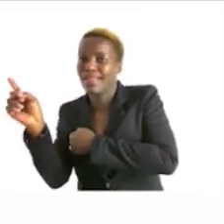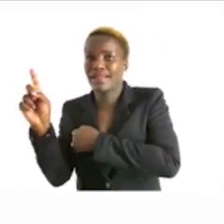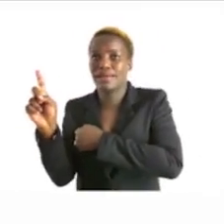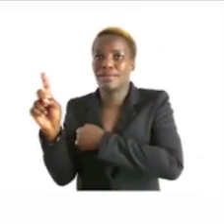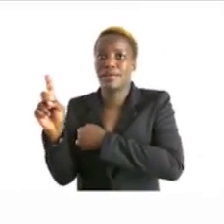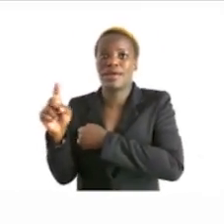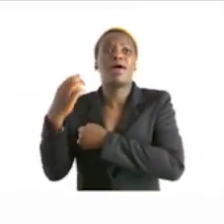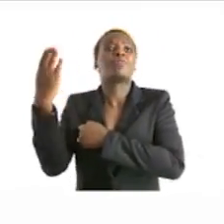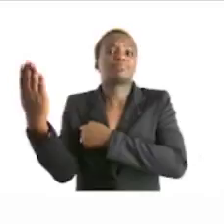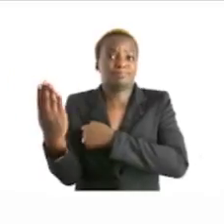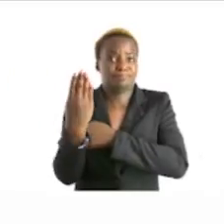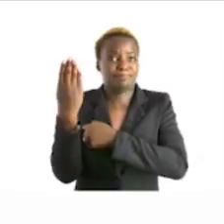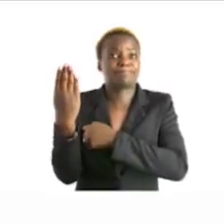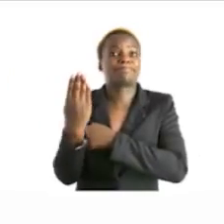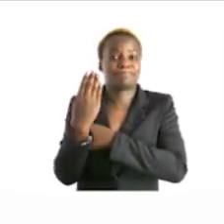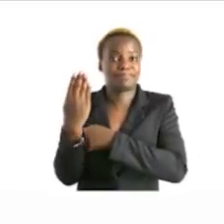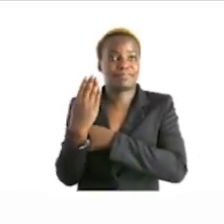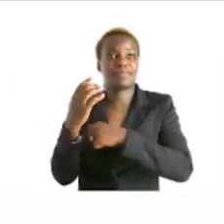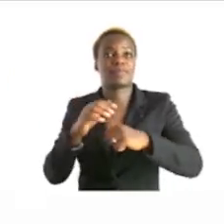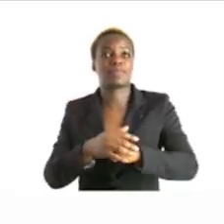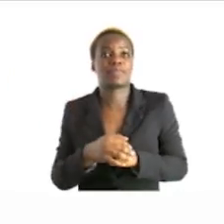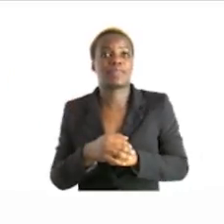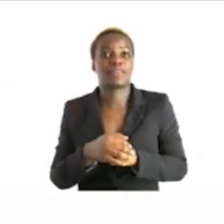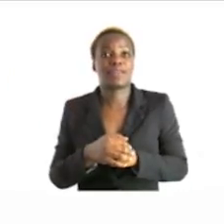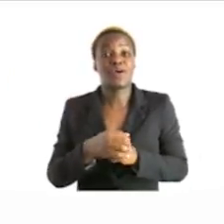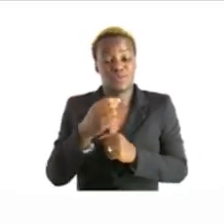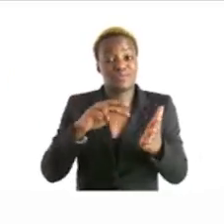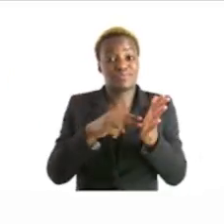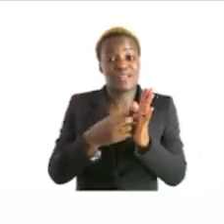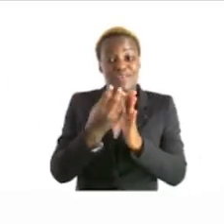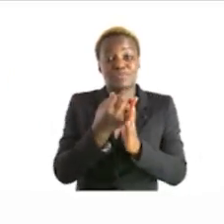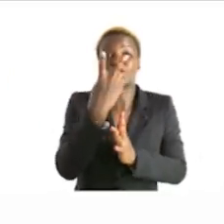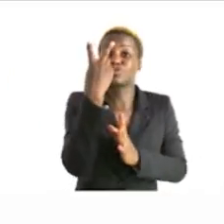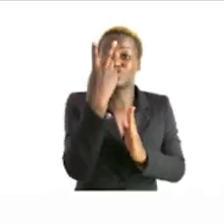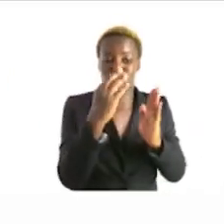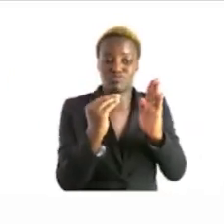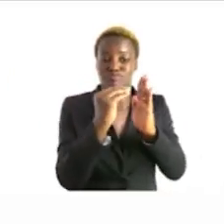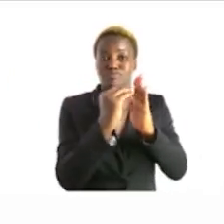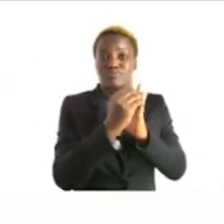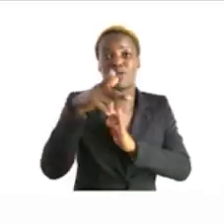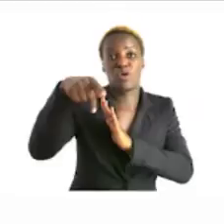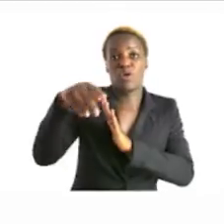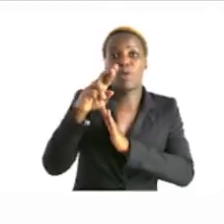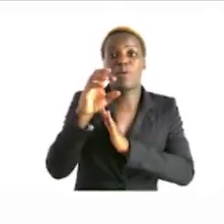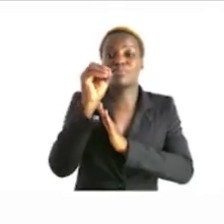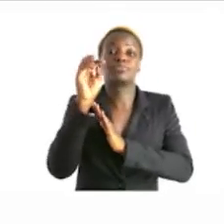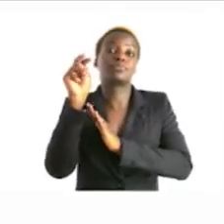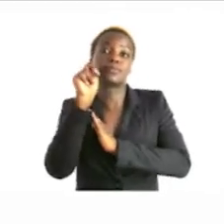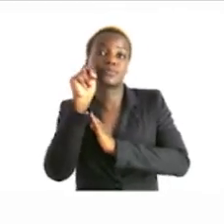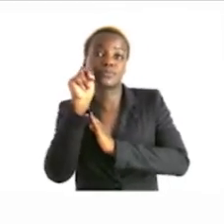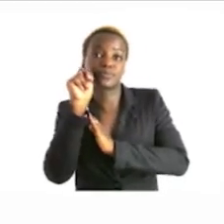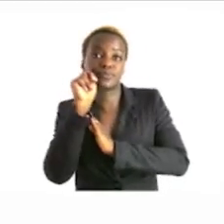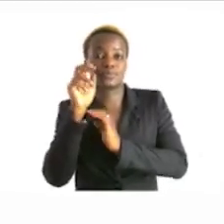so which means we are supposed to fall in two pronouns there that back is